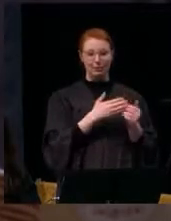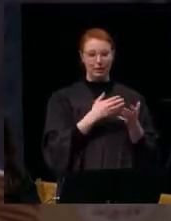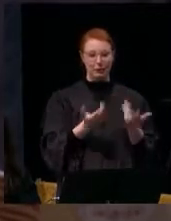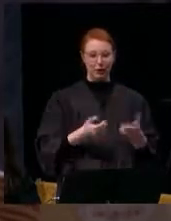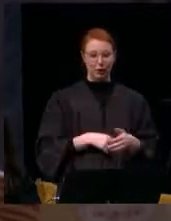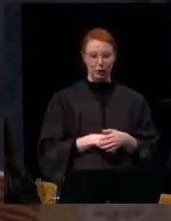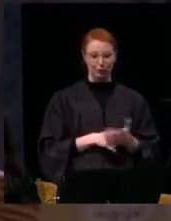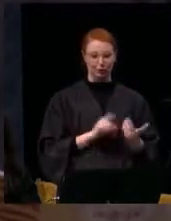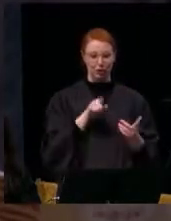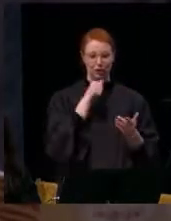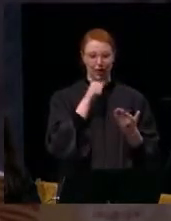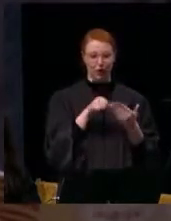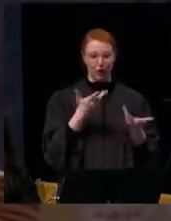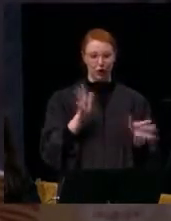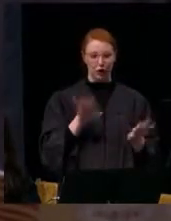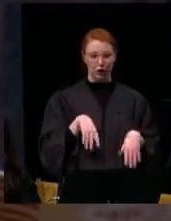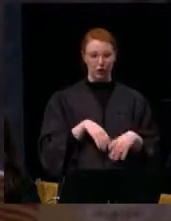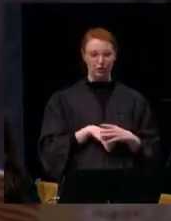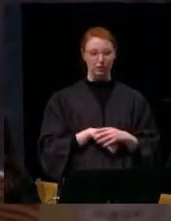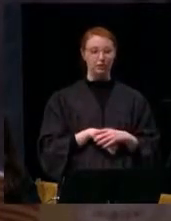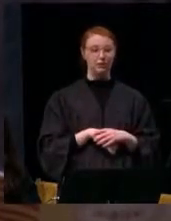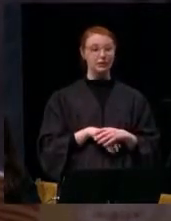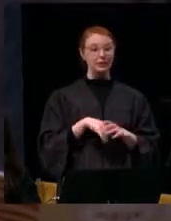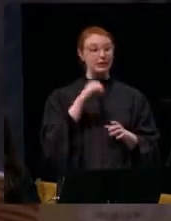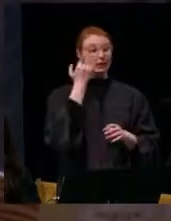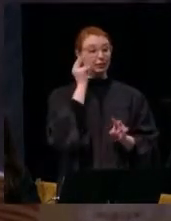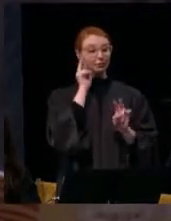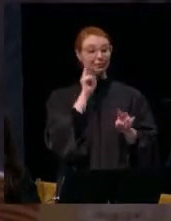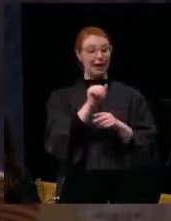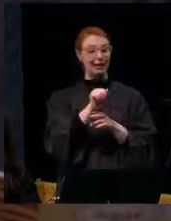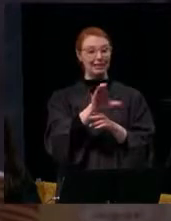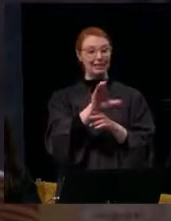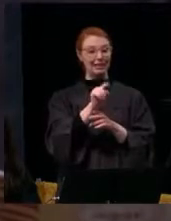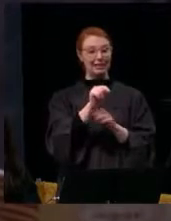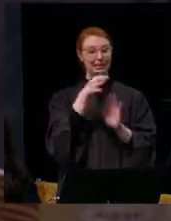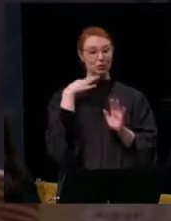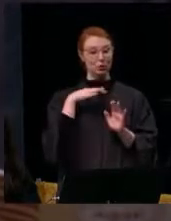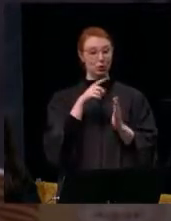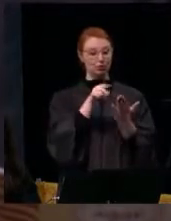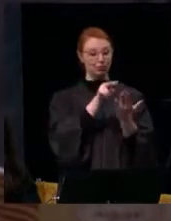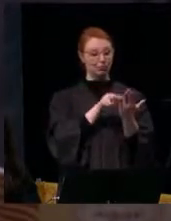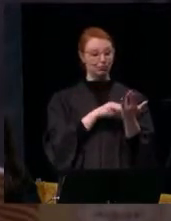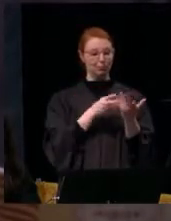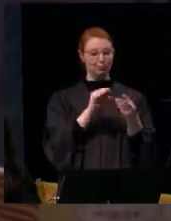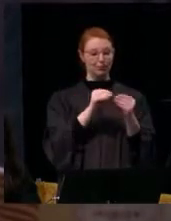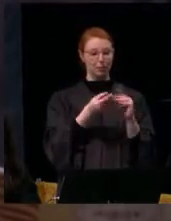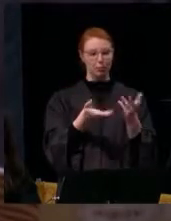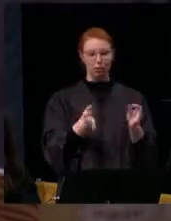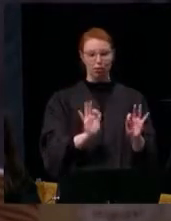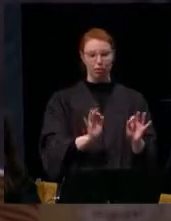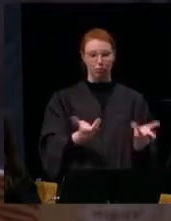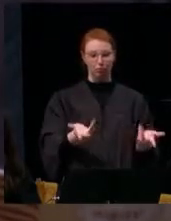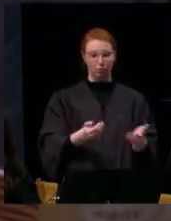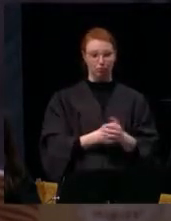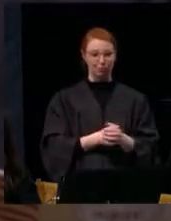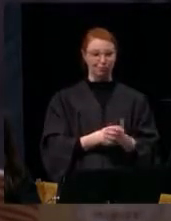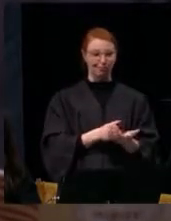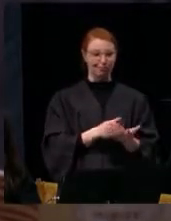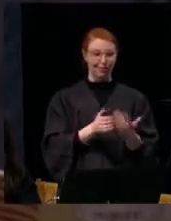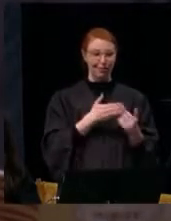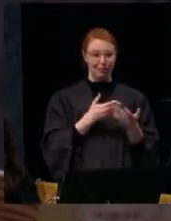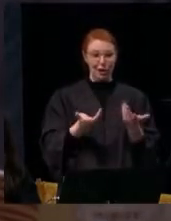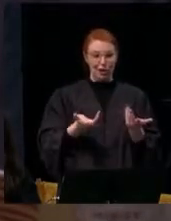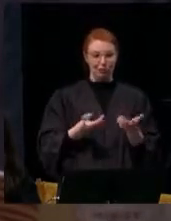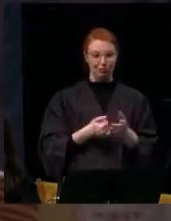matter. When you look at your ACT score, you can say it's just a number. It doesn't matter.